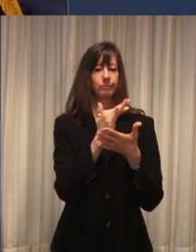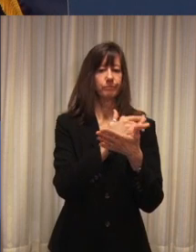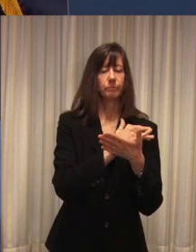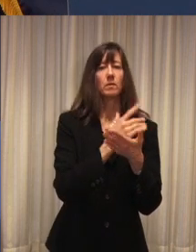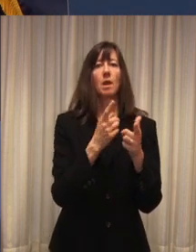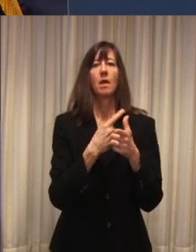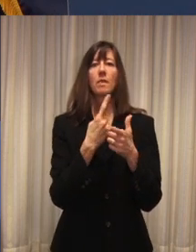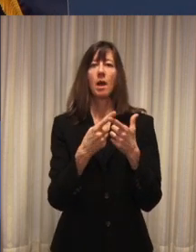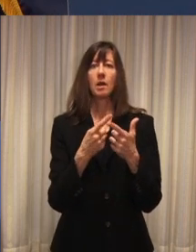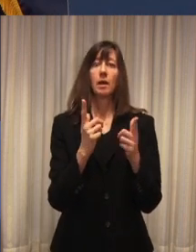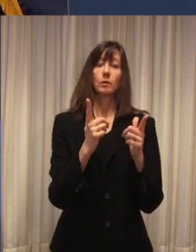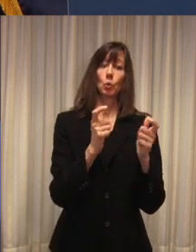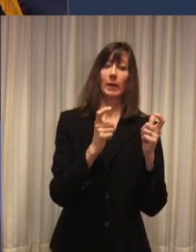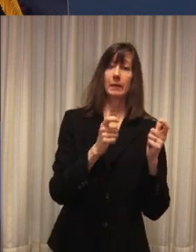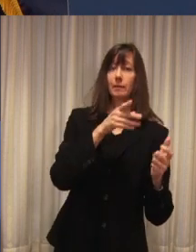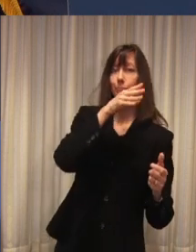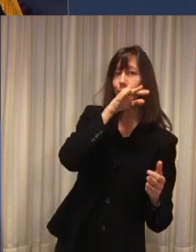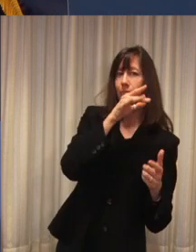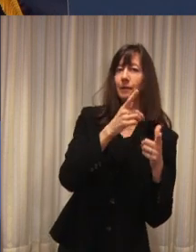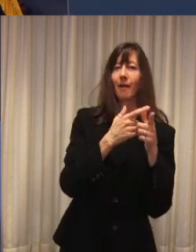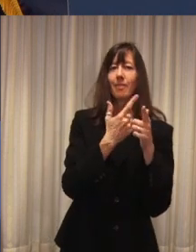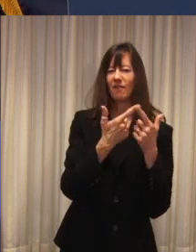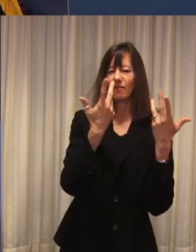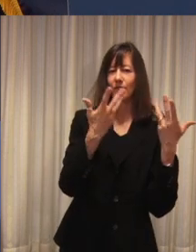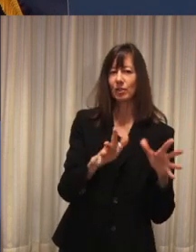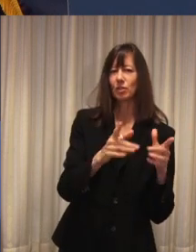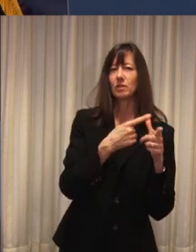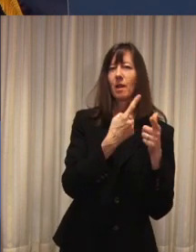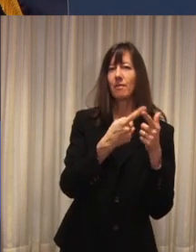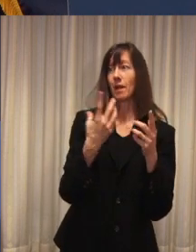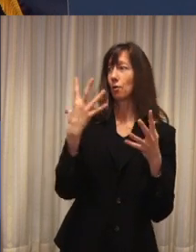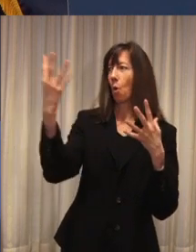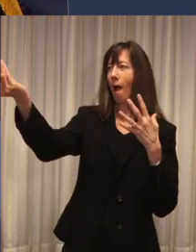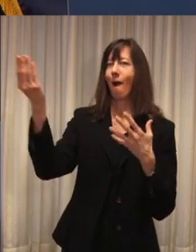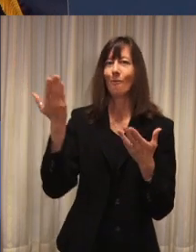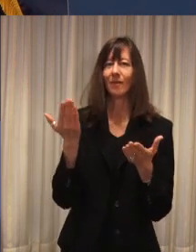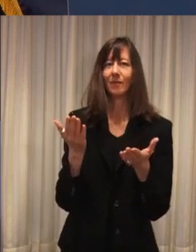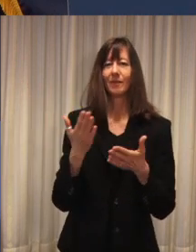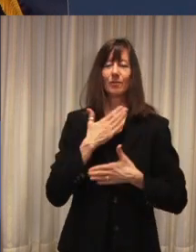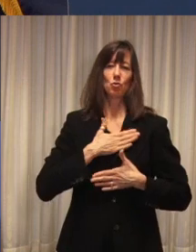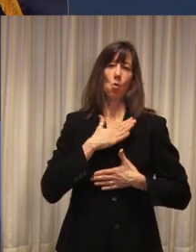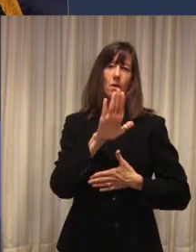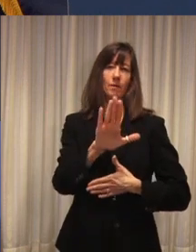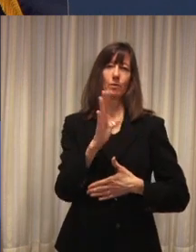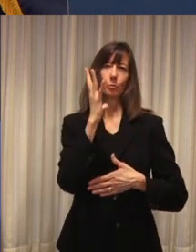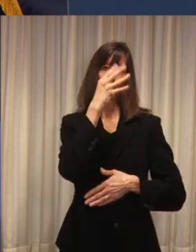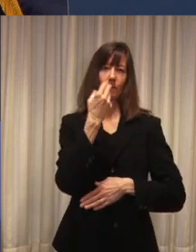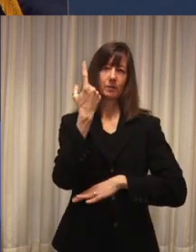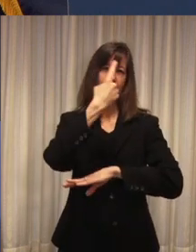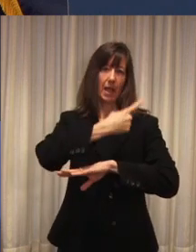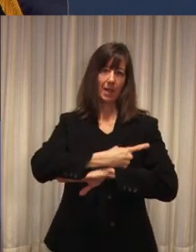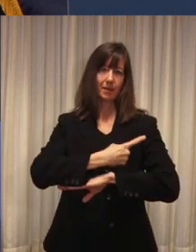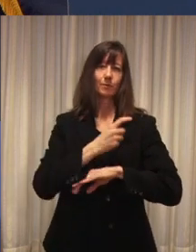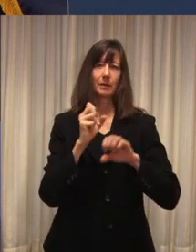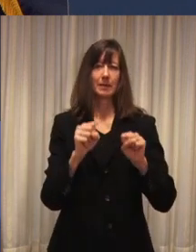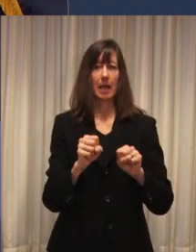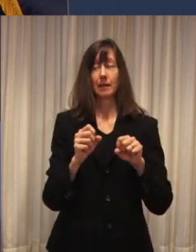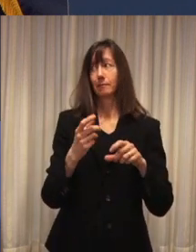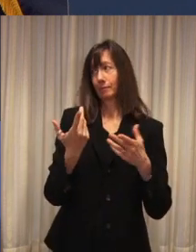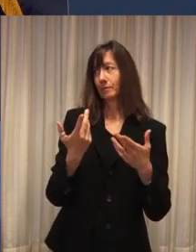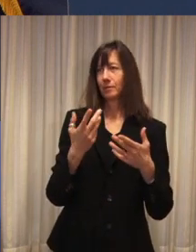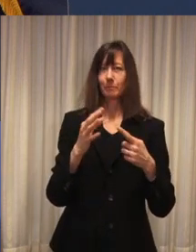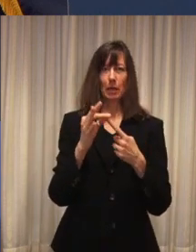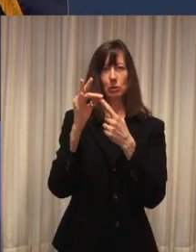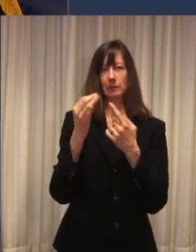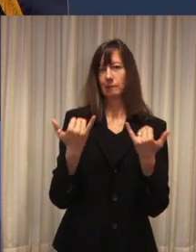out so you can enjoy your day to the maximum degree possible in the circumstances we're in. So, as